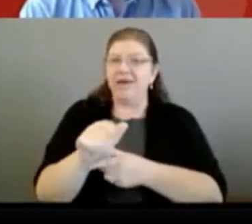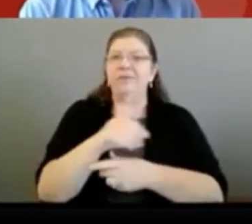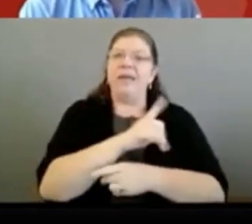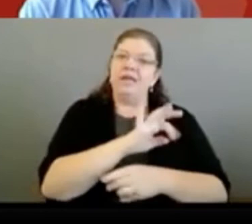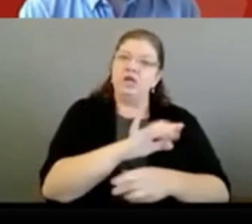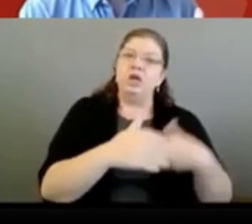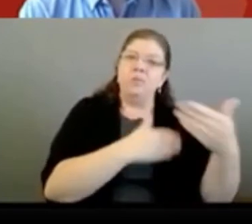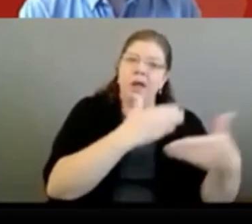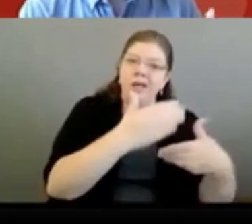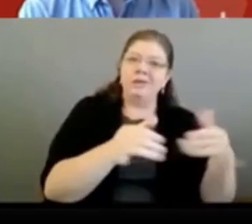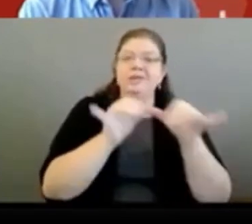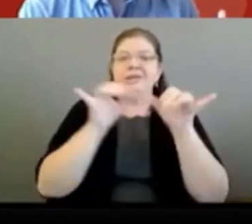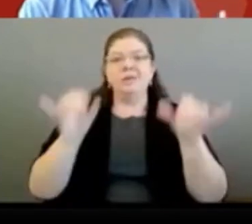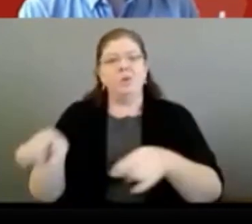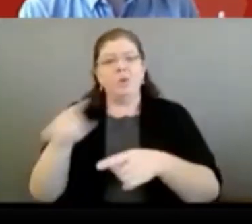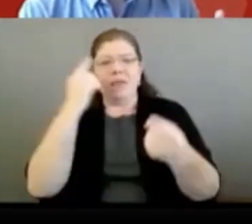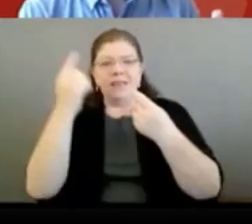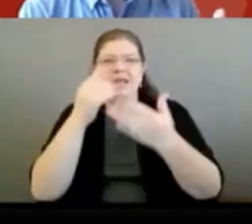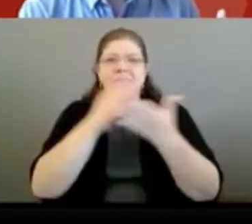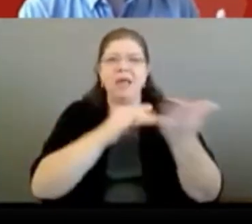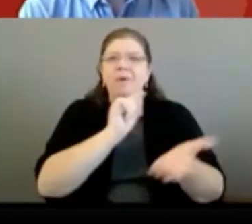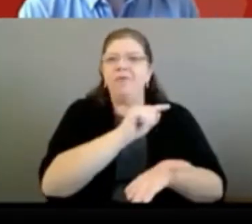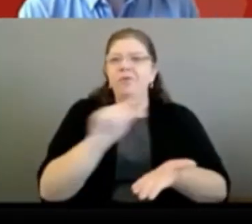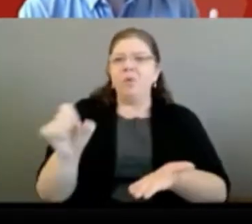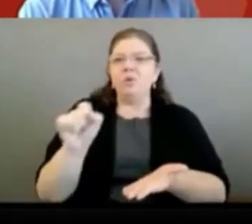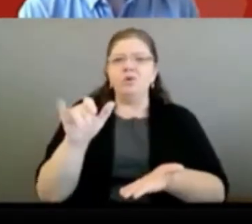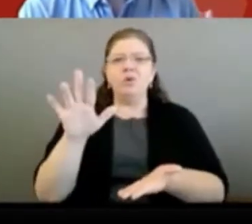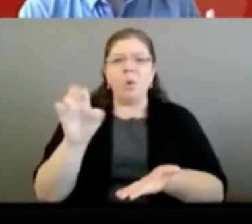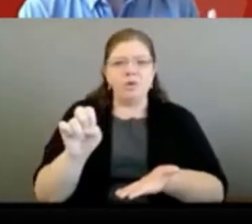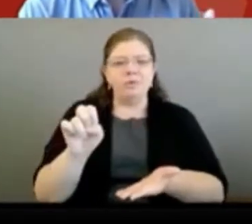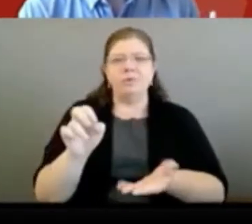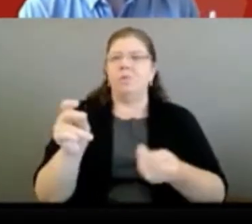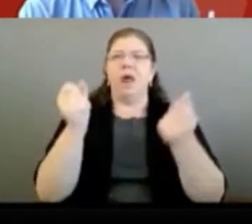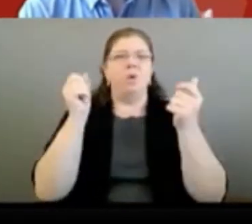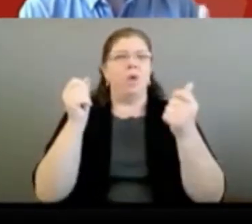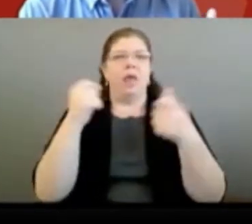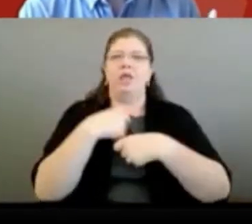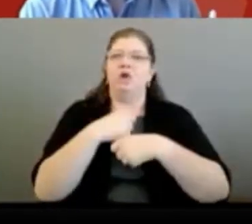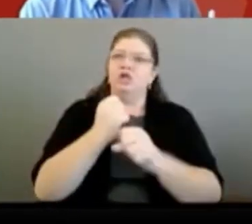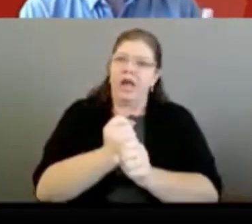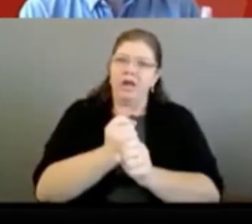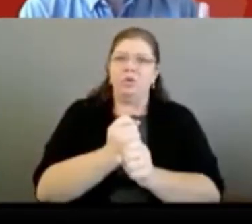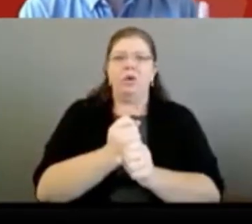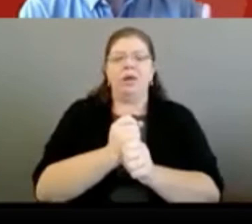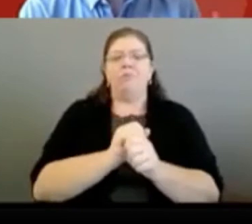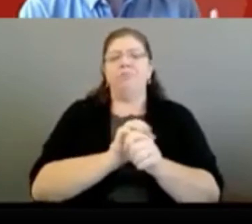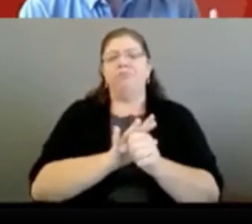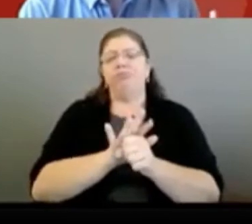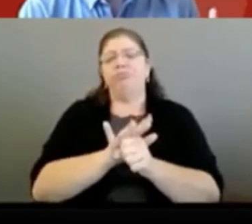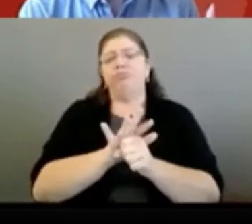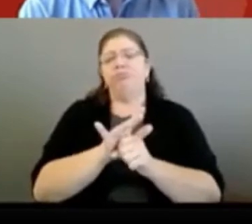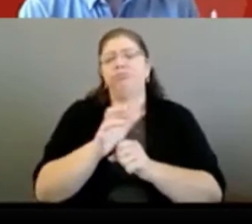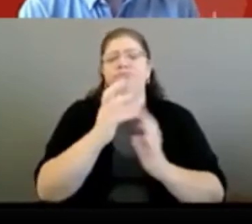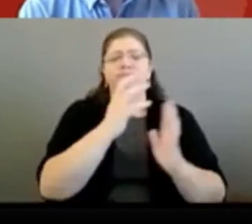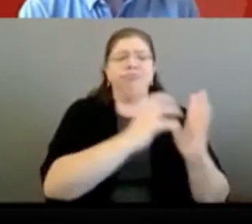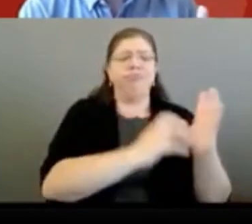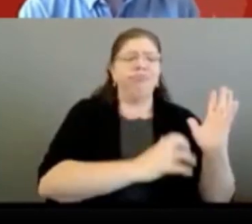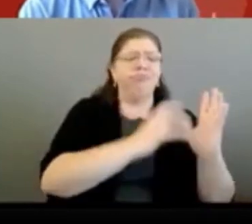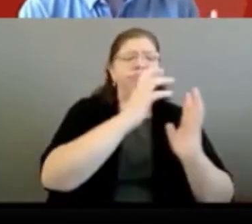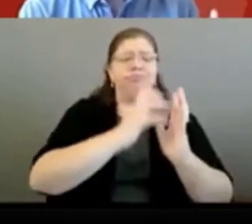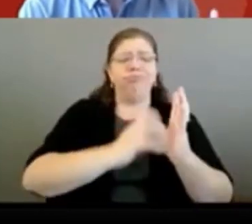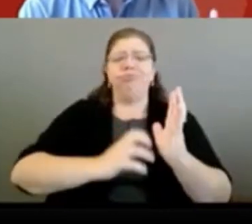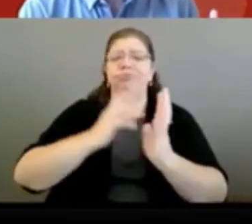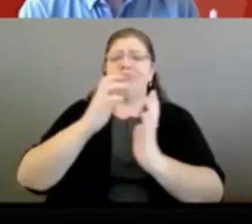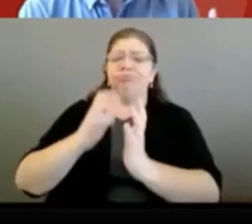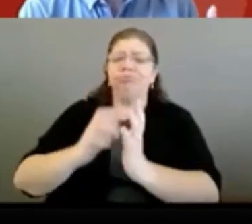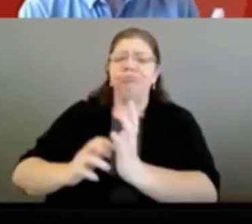You can probably think of some of these data sources actually right away that are probably generating this surplus of text data that has potential for